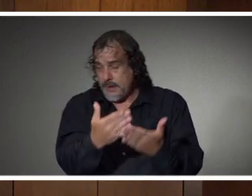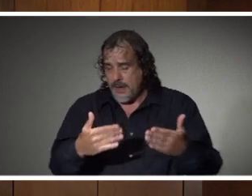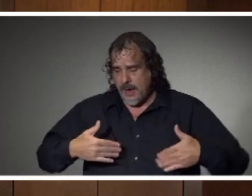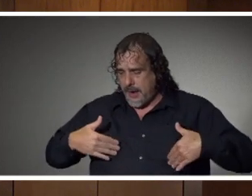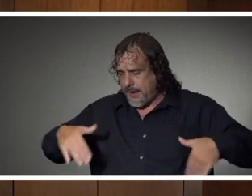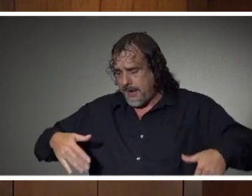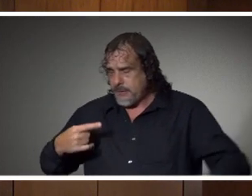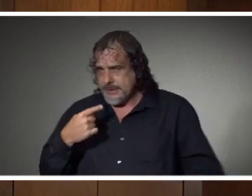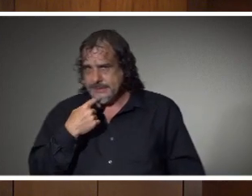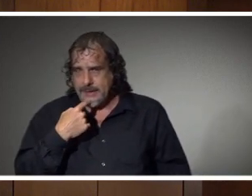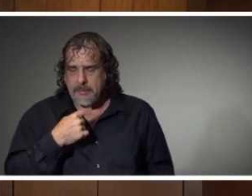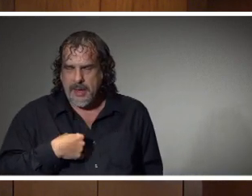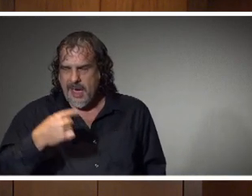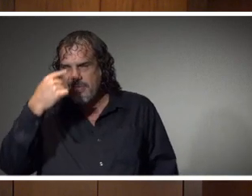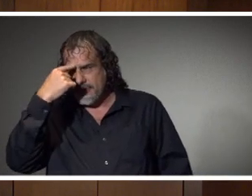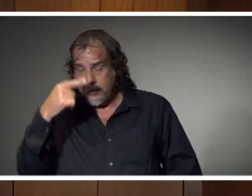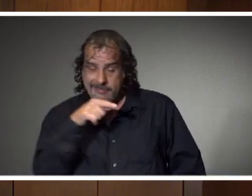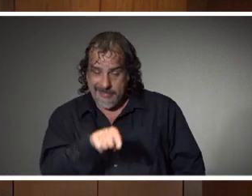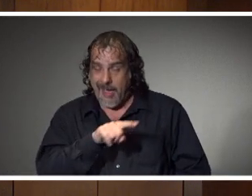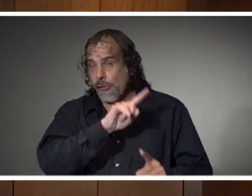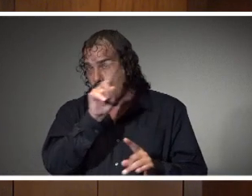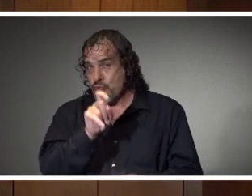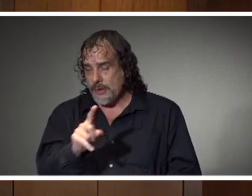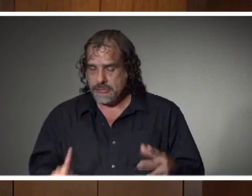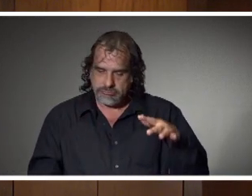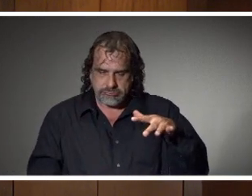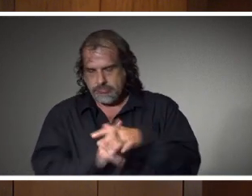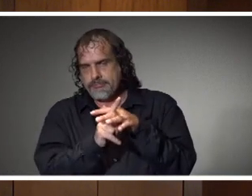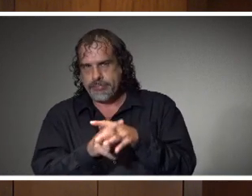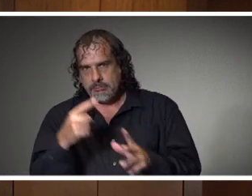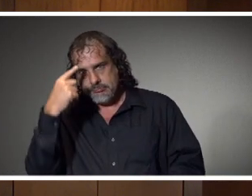I think this question certainly